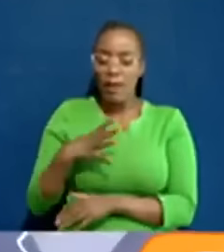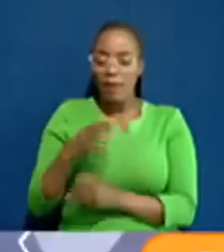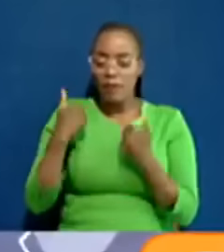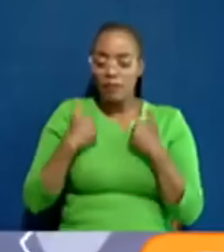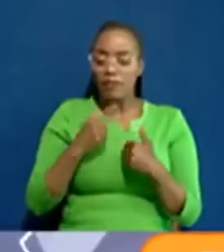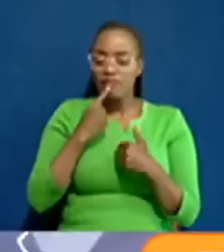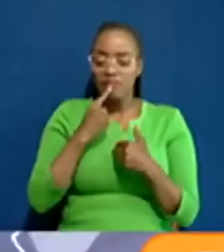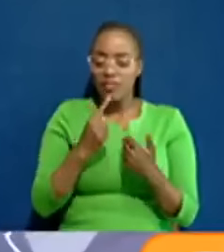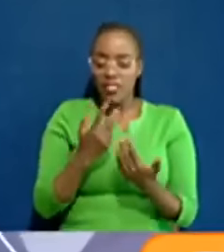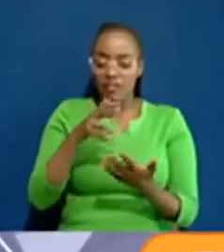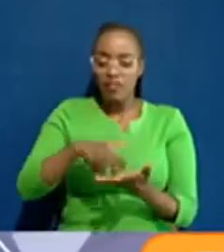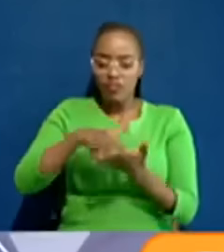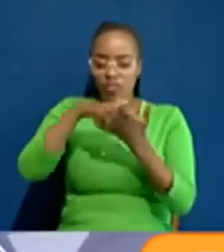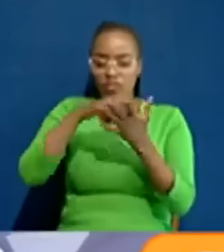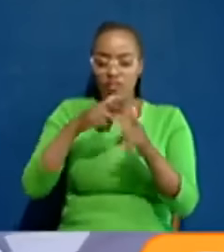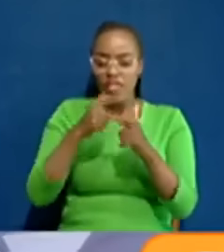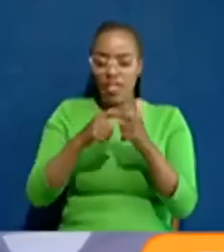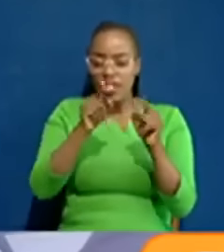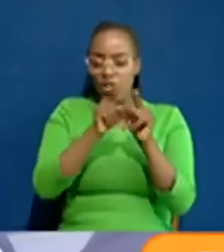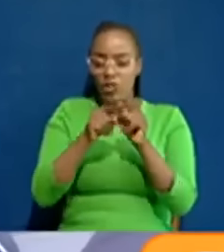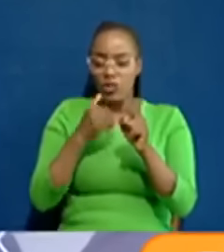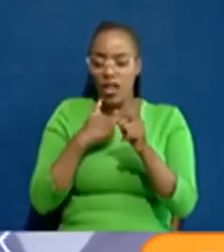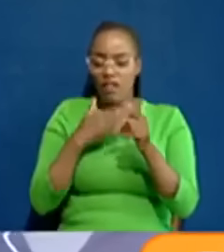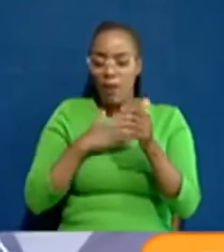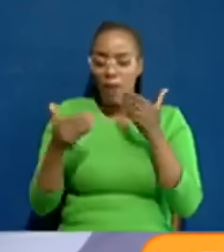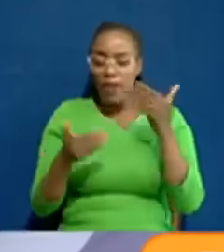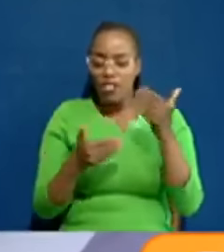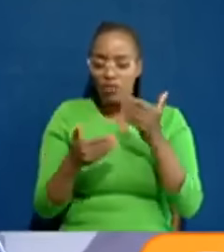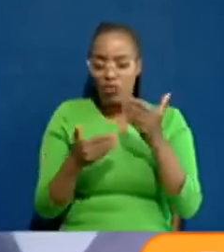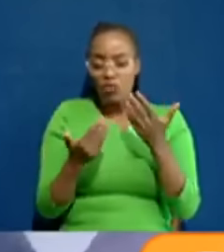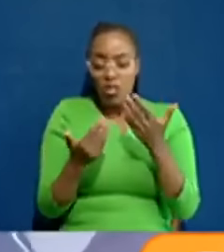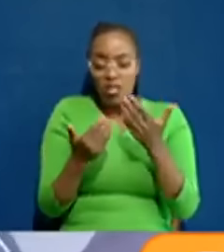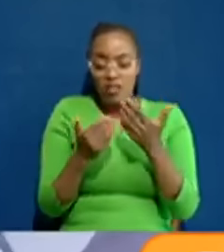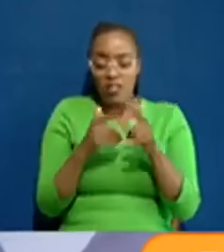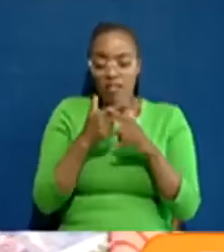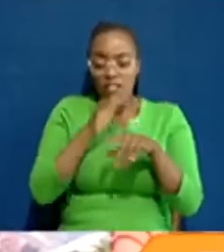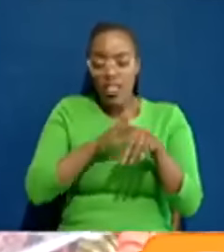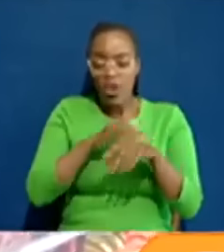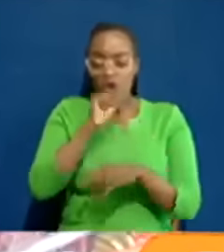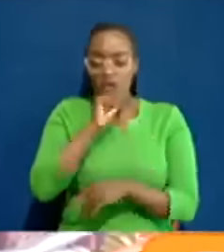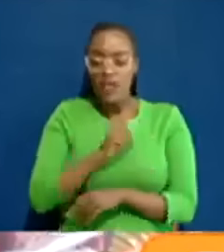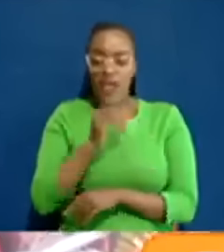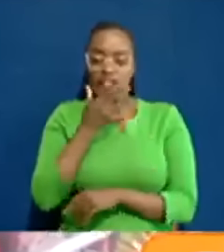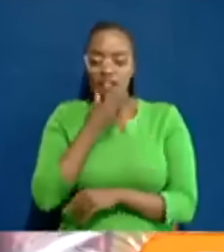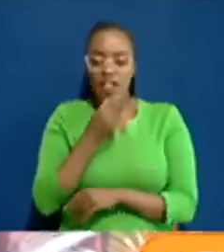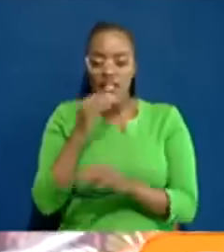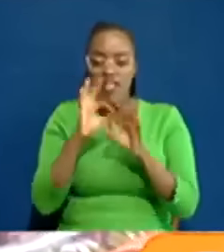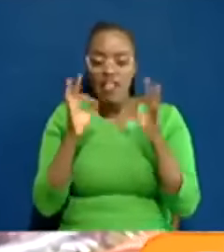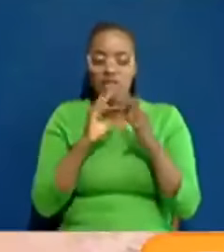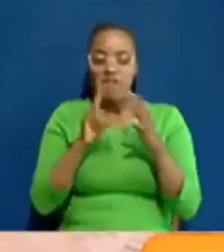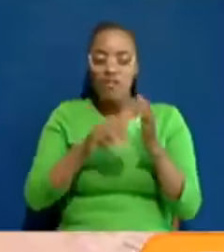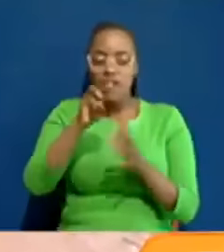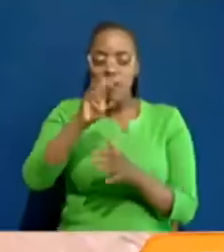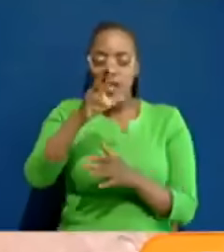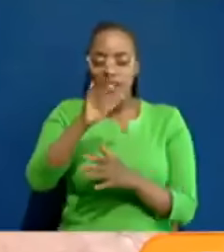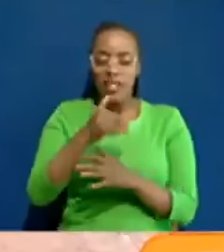nikae kwa mabega juu ya nini in front of my children." Hapa hizo wanamuita guka. The family says Machiri was